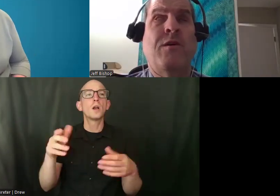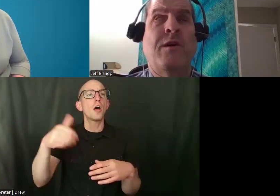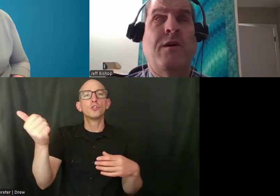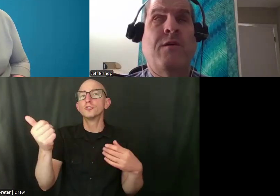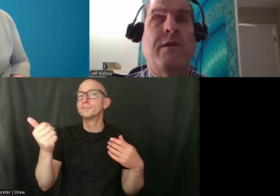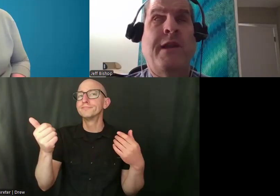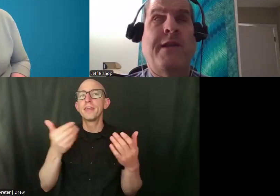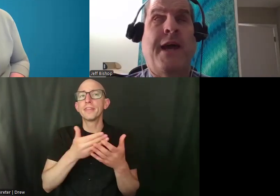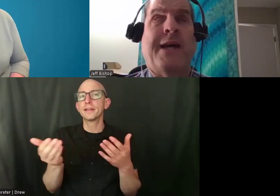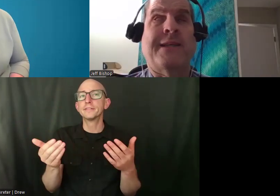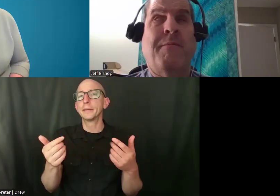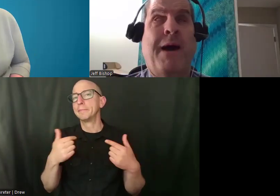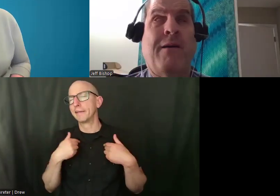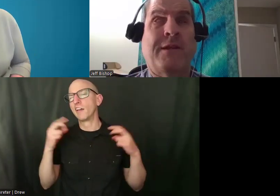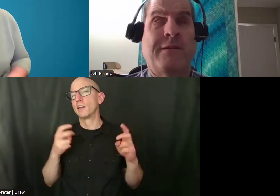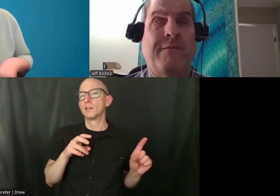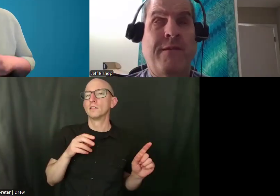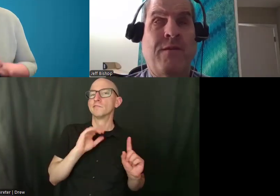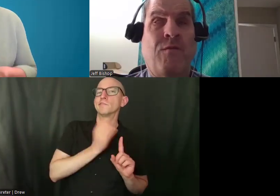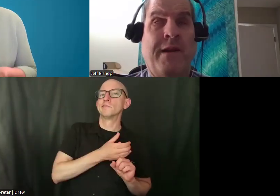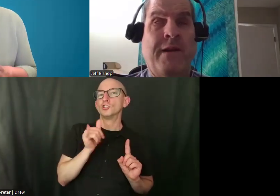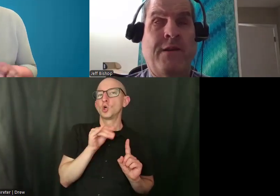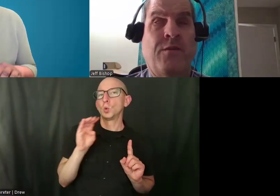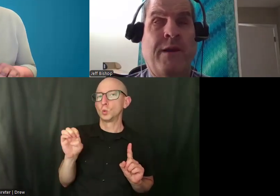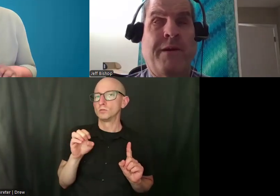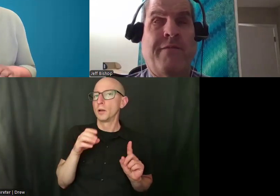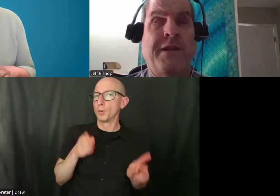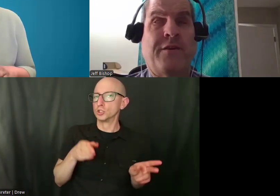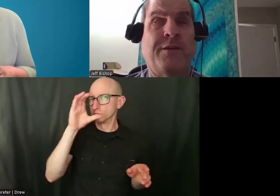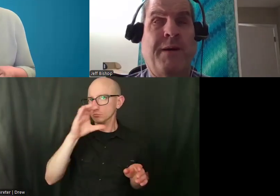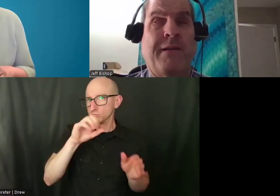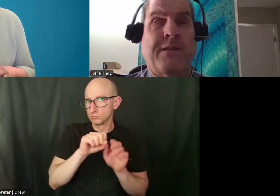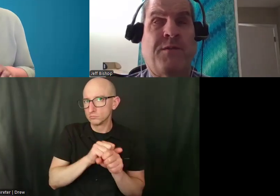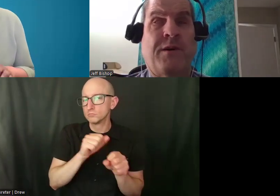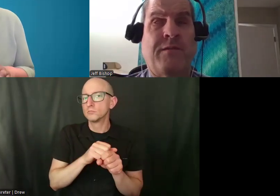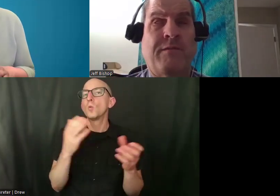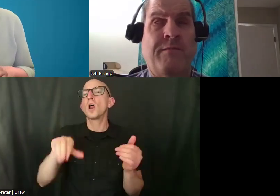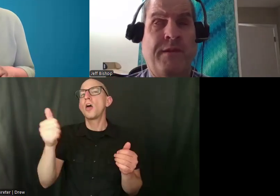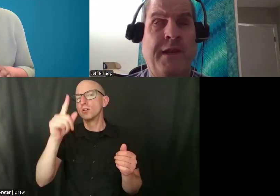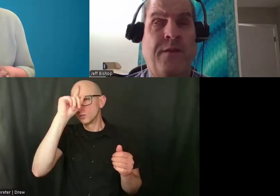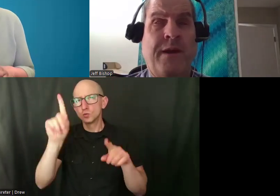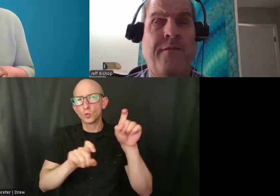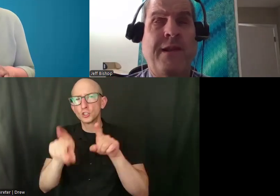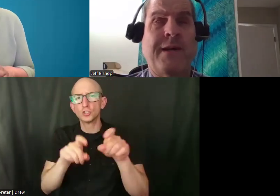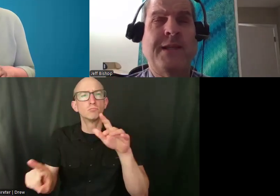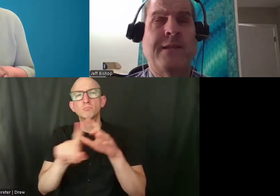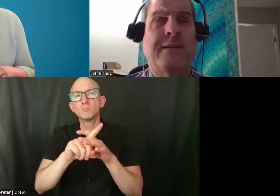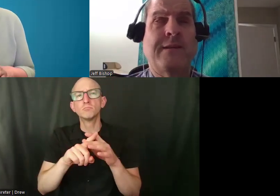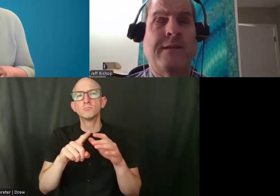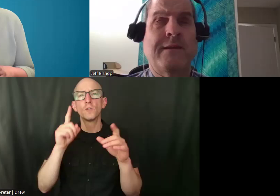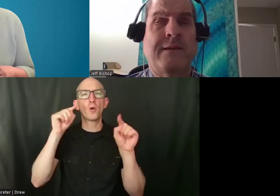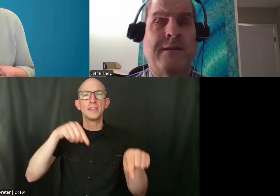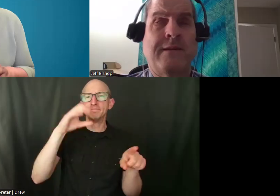Joe need to ask about when doing a bit of research about this role? Anyone have any